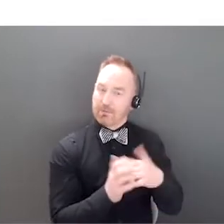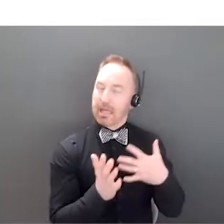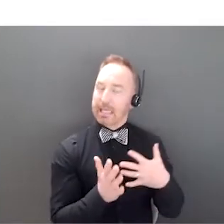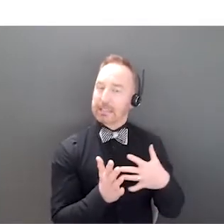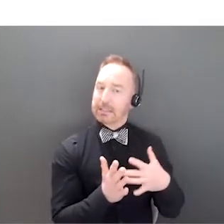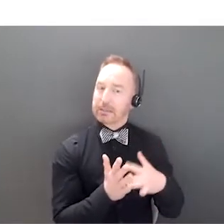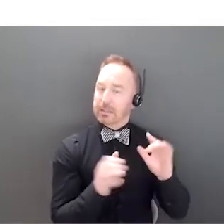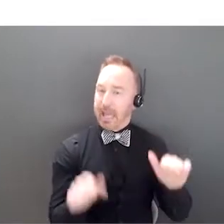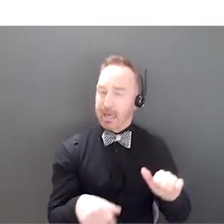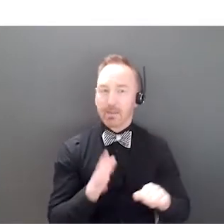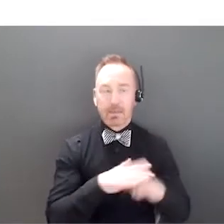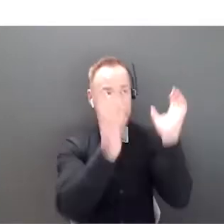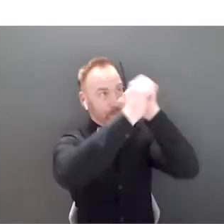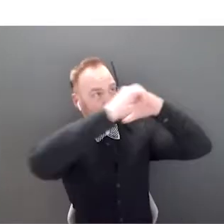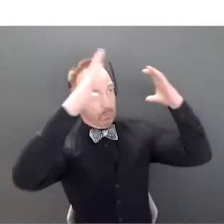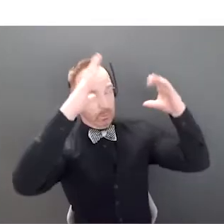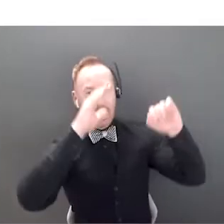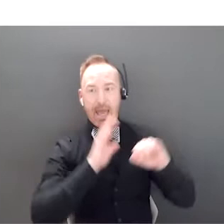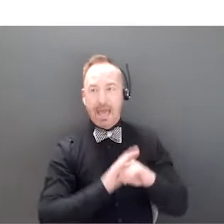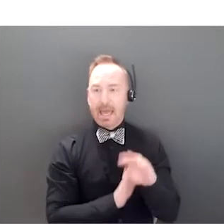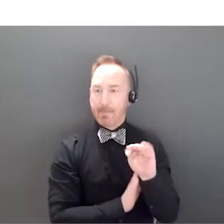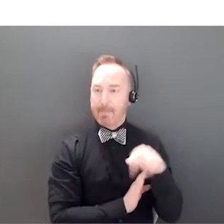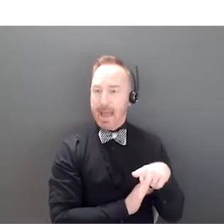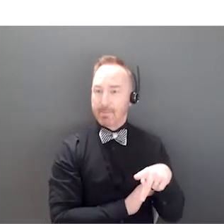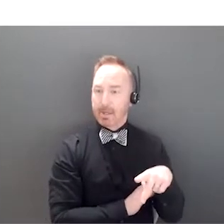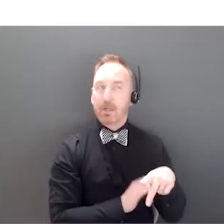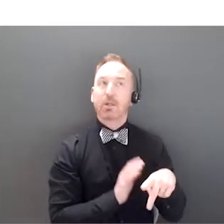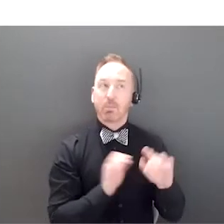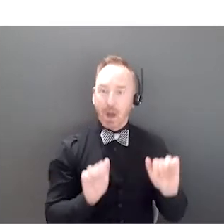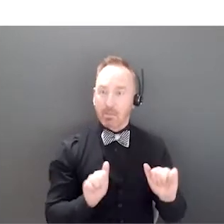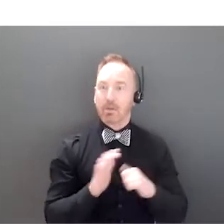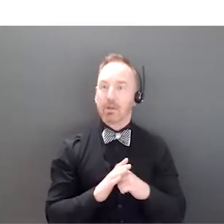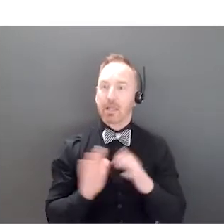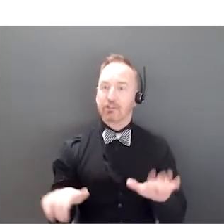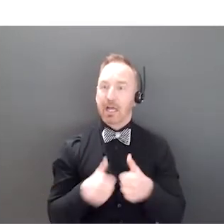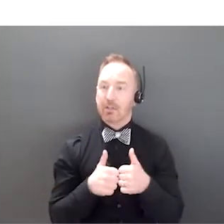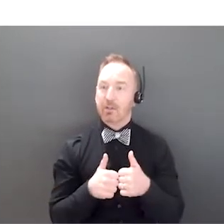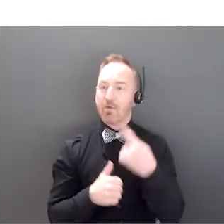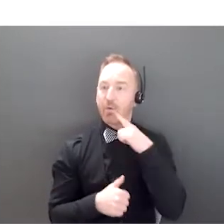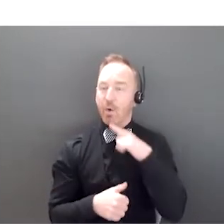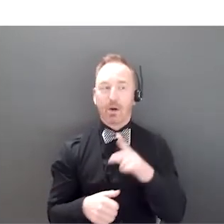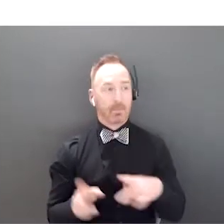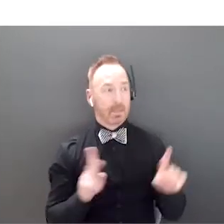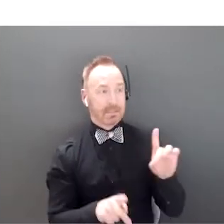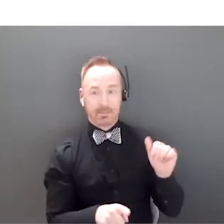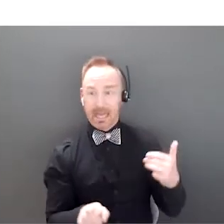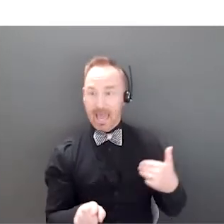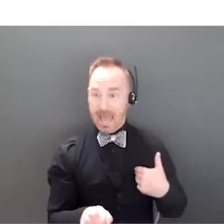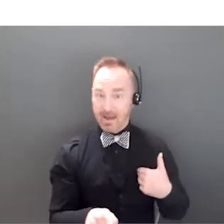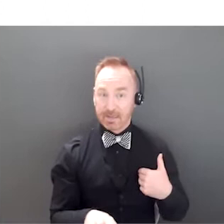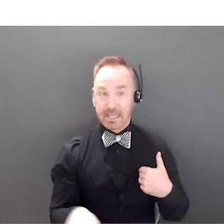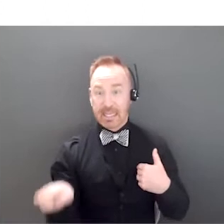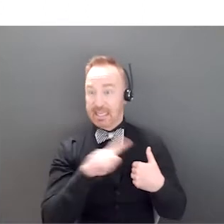to understand how the future of work could create conditions that pose challenges for people living with disabilities. This scan also identifies where